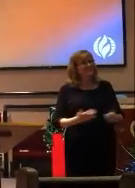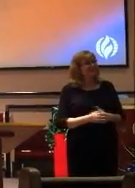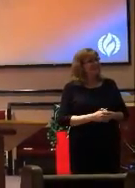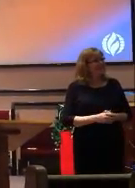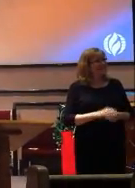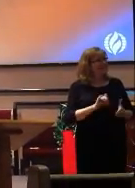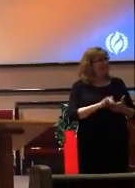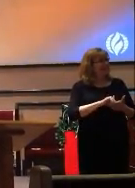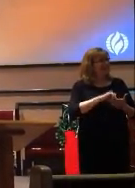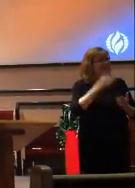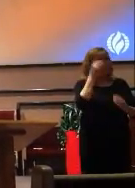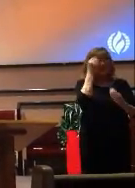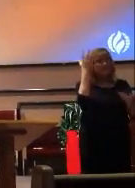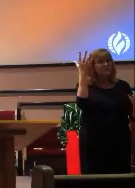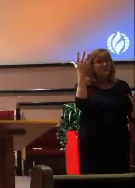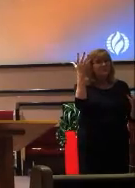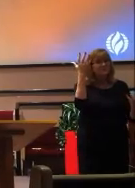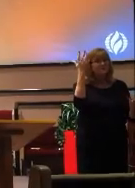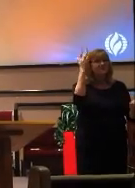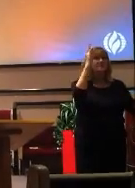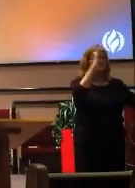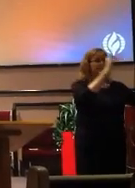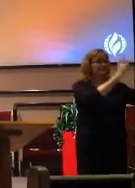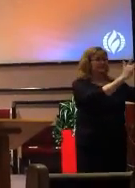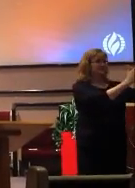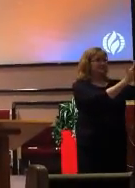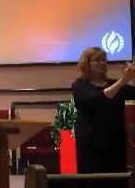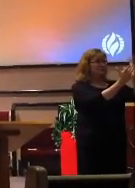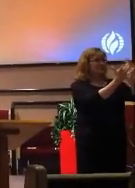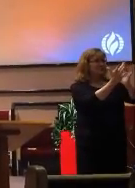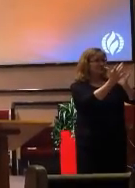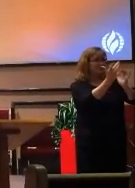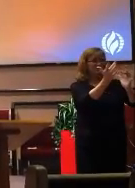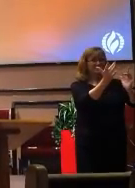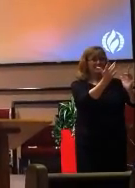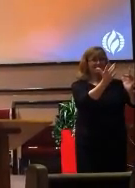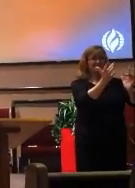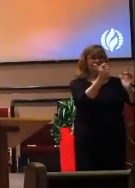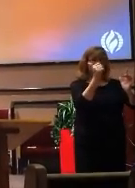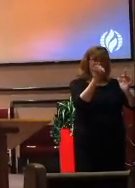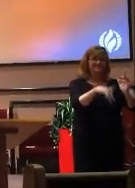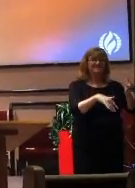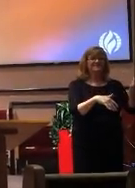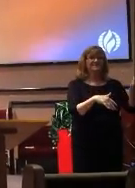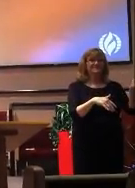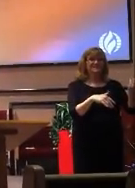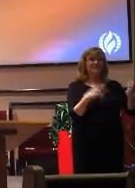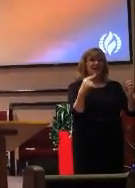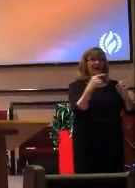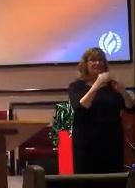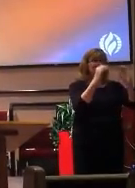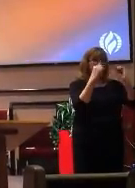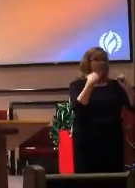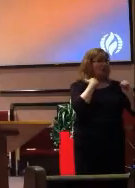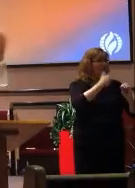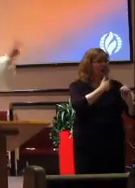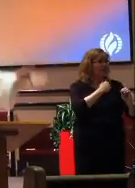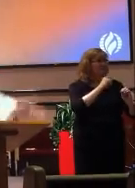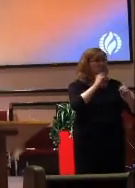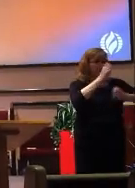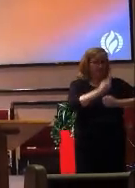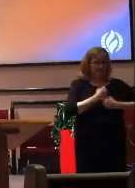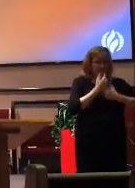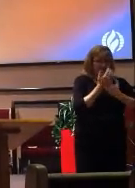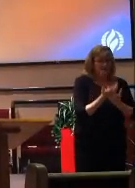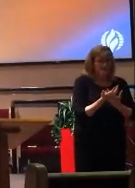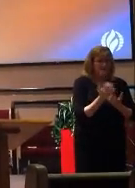and that news is Jesus. It's Jesus. And it's how he taught us to reach beyond ourselves to